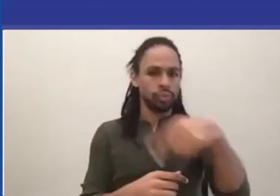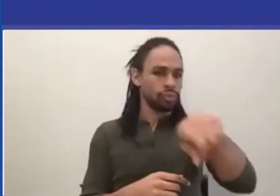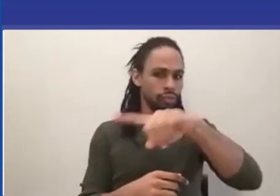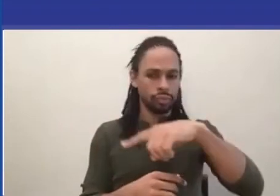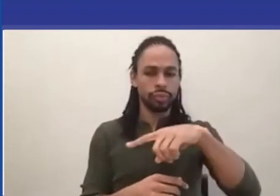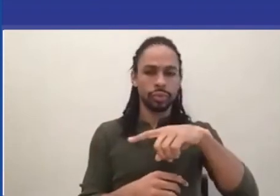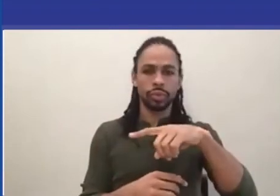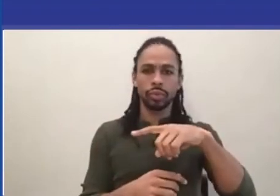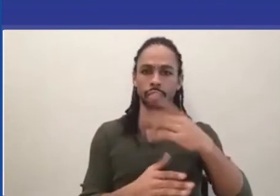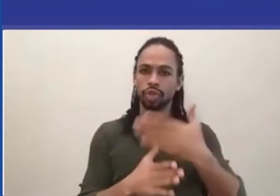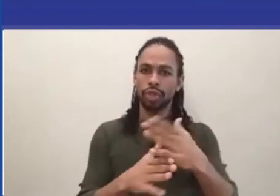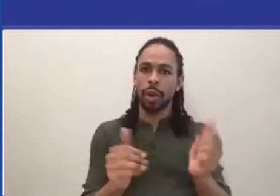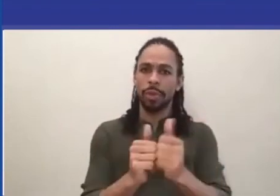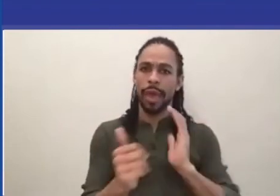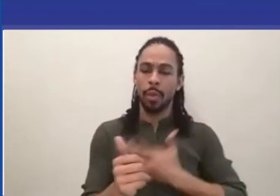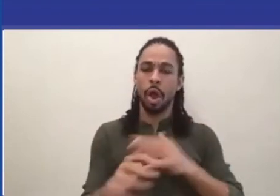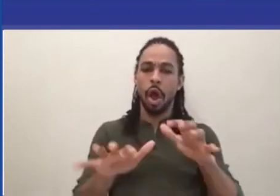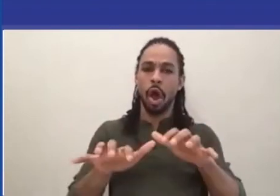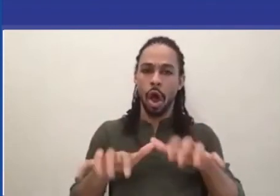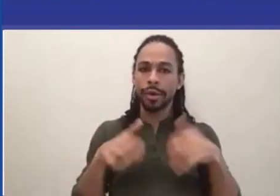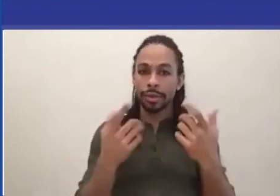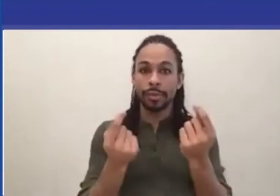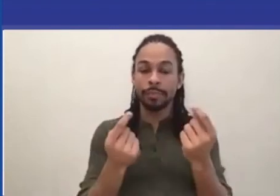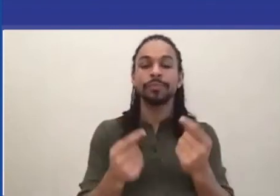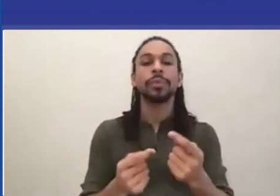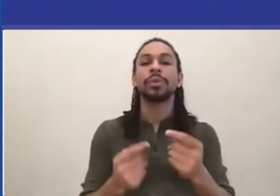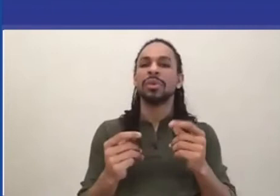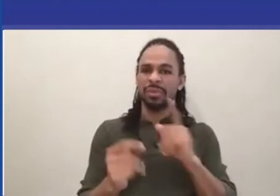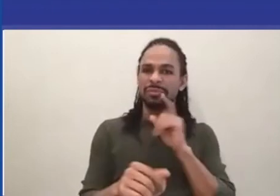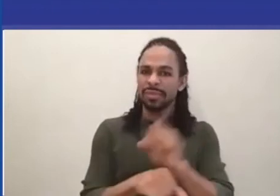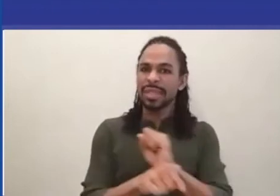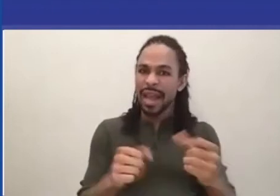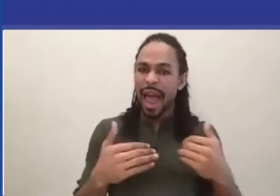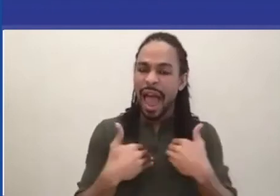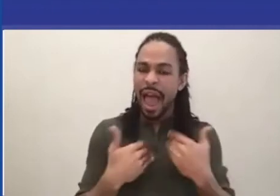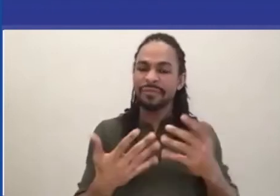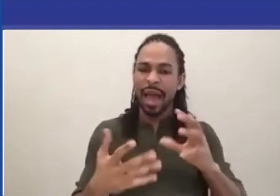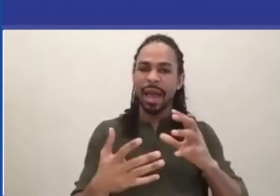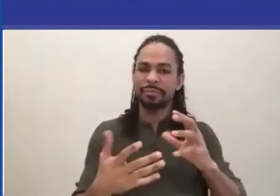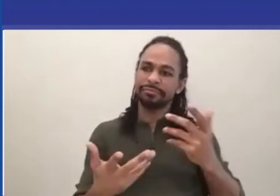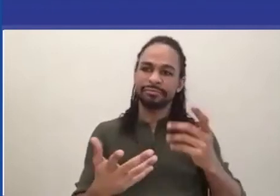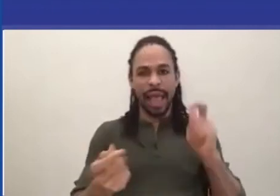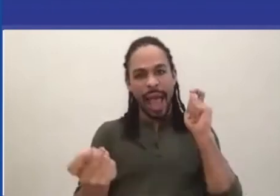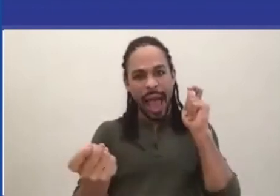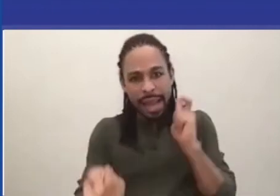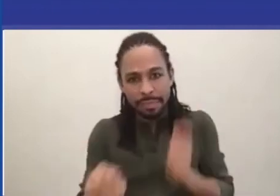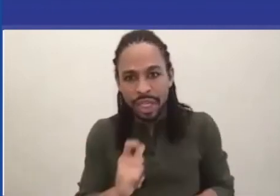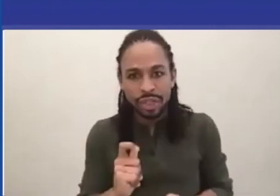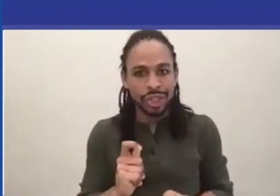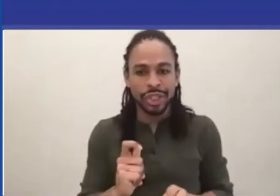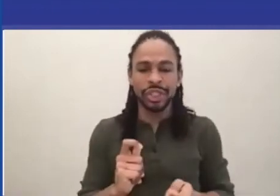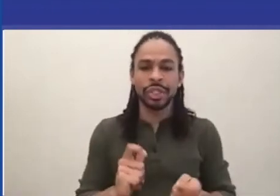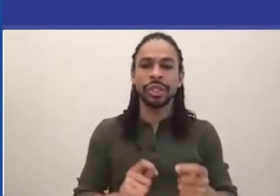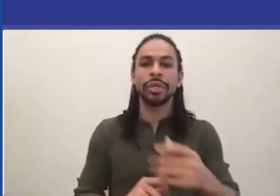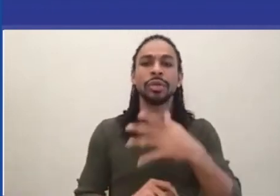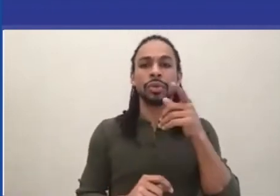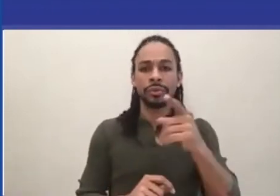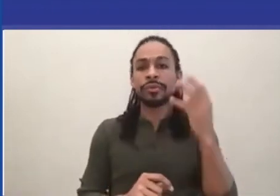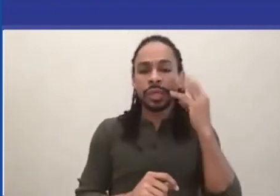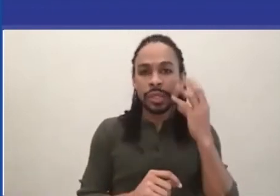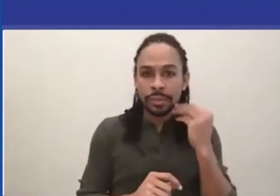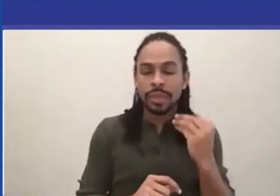any adaptations that you've experienced this year in this pandemic moment that